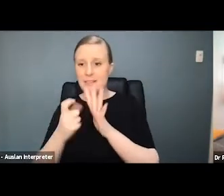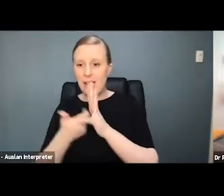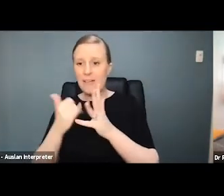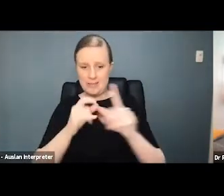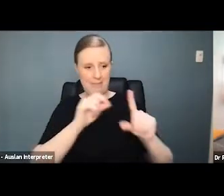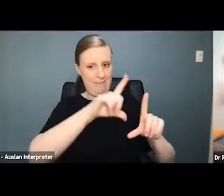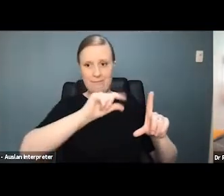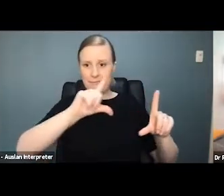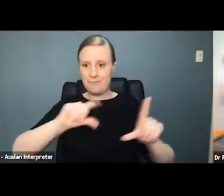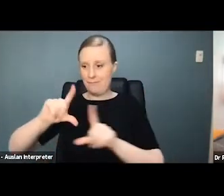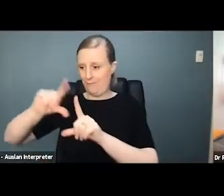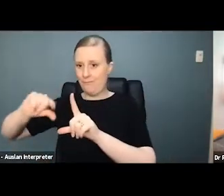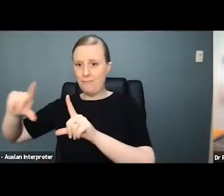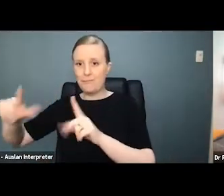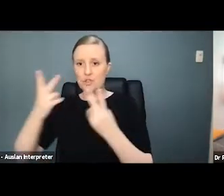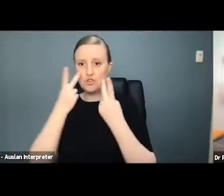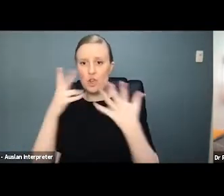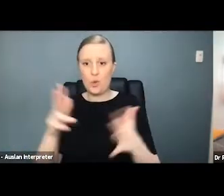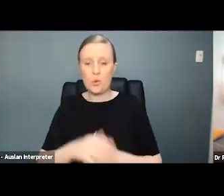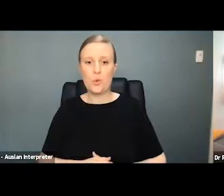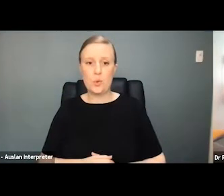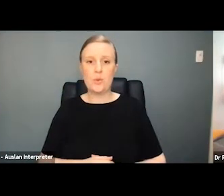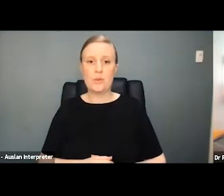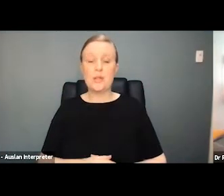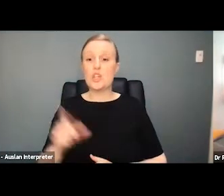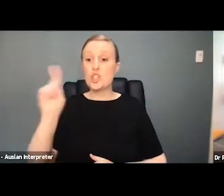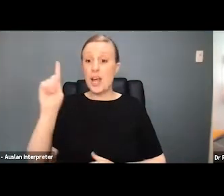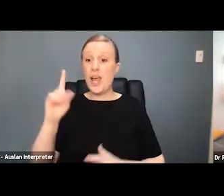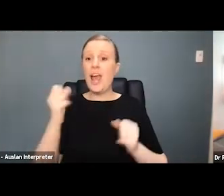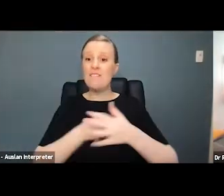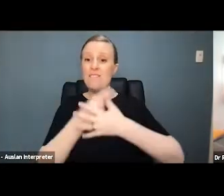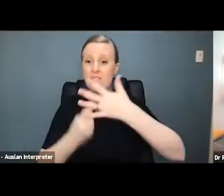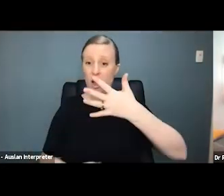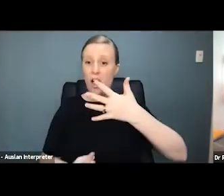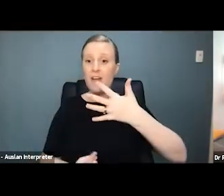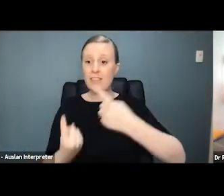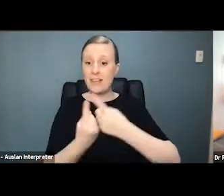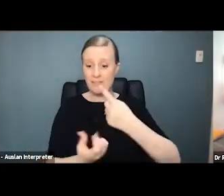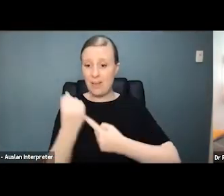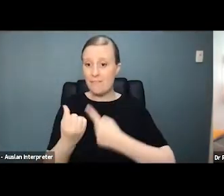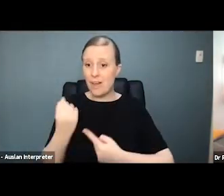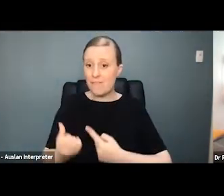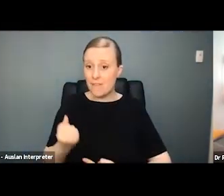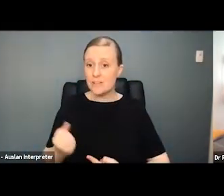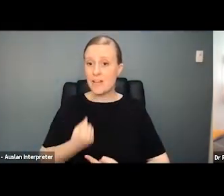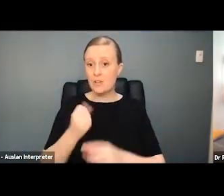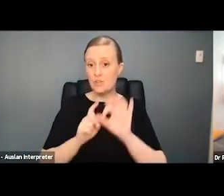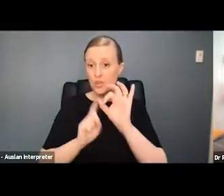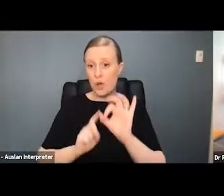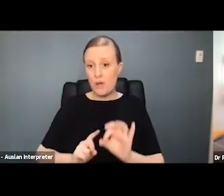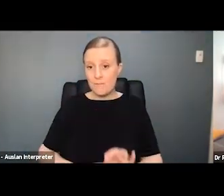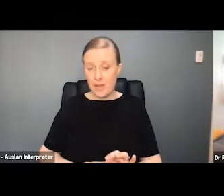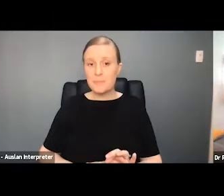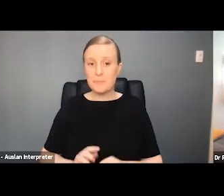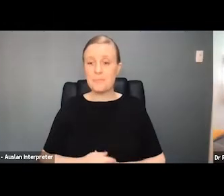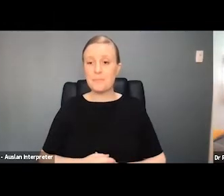Okay, so today I'm just going to be presenting some of the top 5 findings that came out from this year's surveys, and I'm kind of going to reveal those as